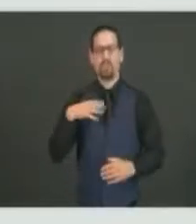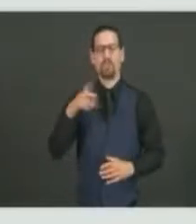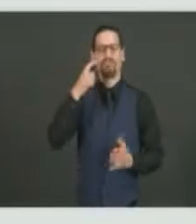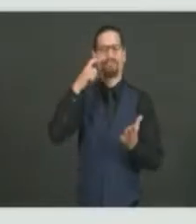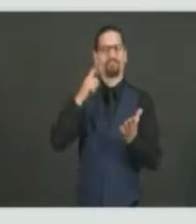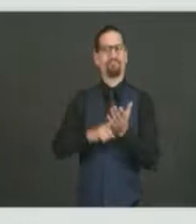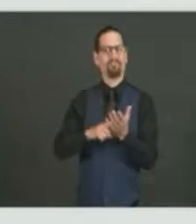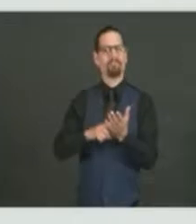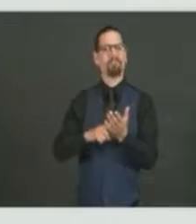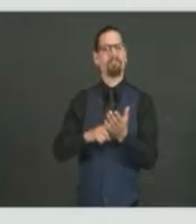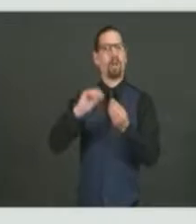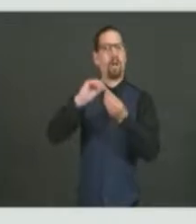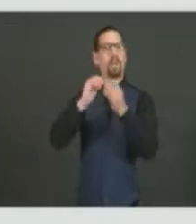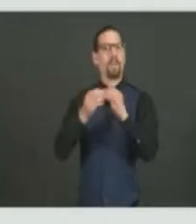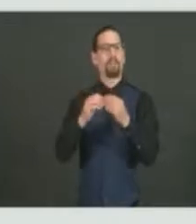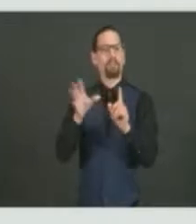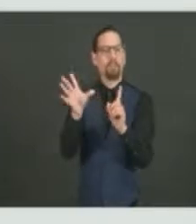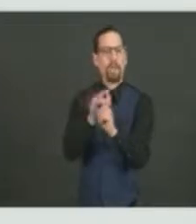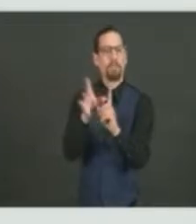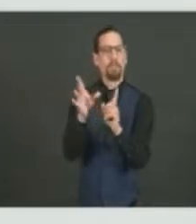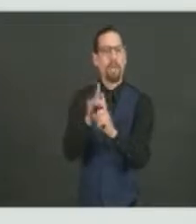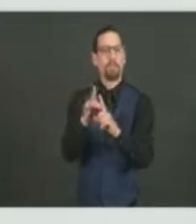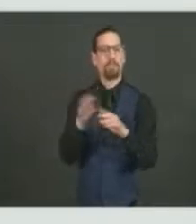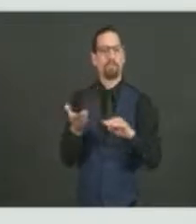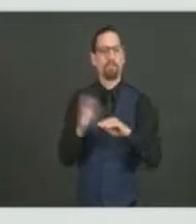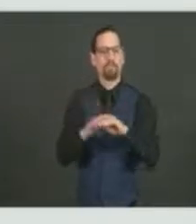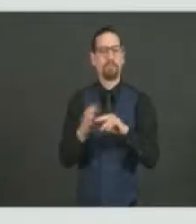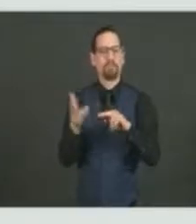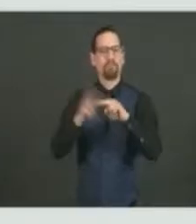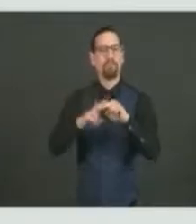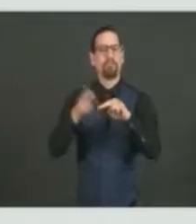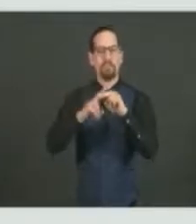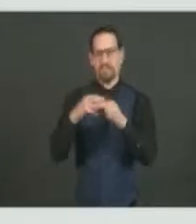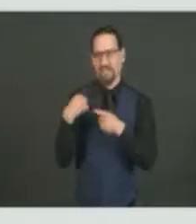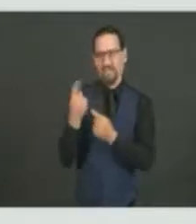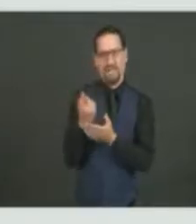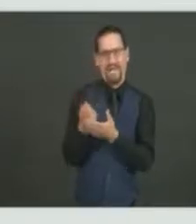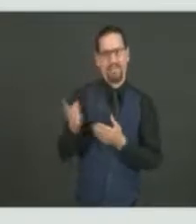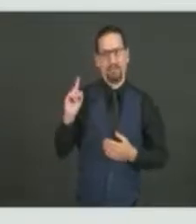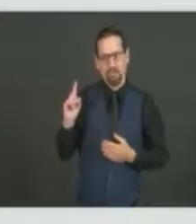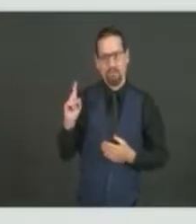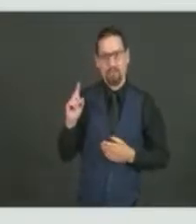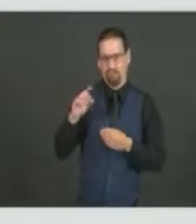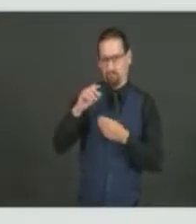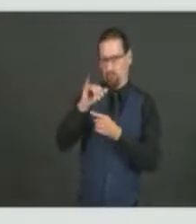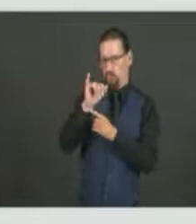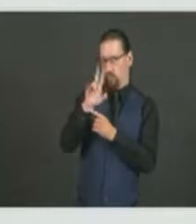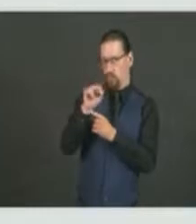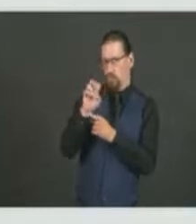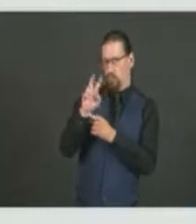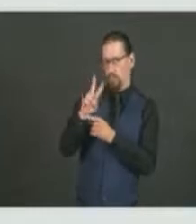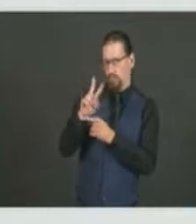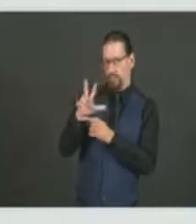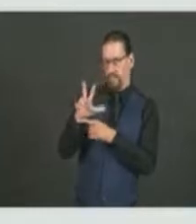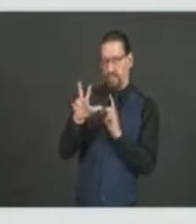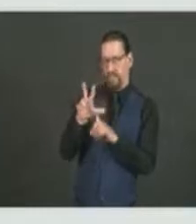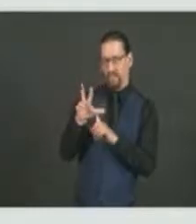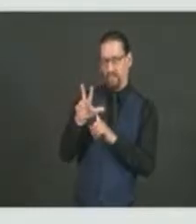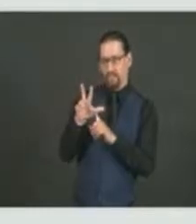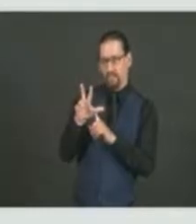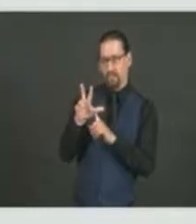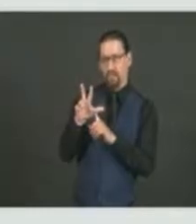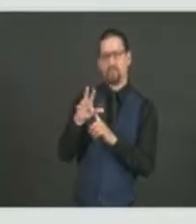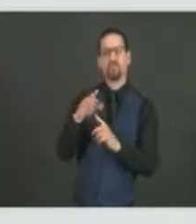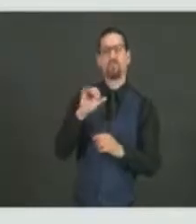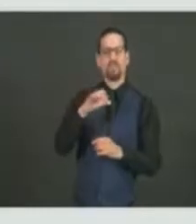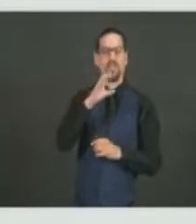cases in this past week. Since June 23rd, cases among the 20-year-olds, 20